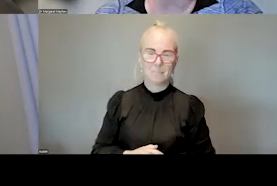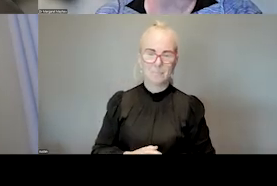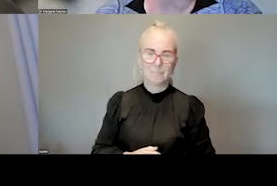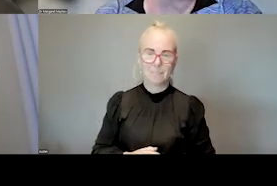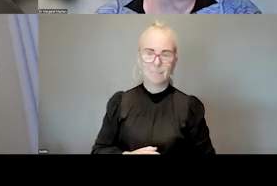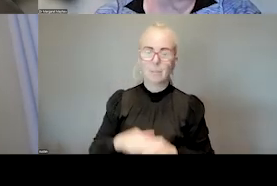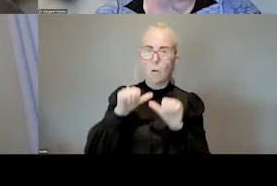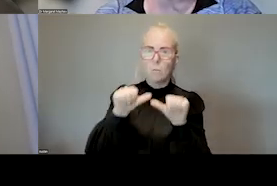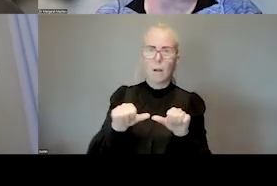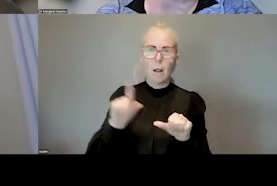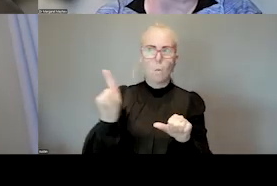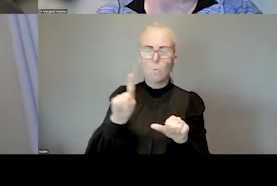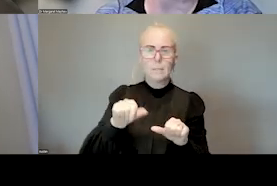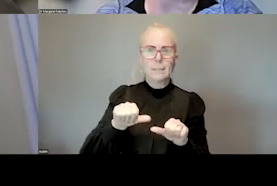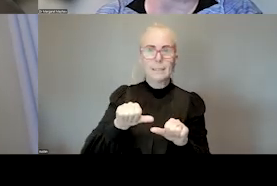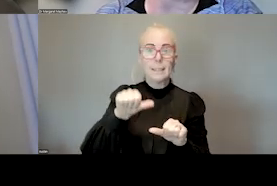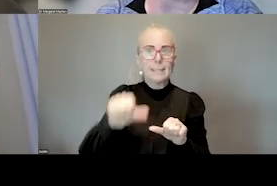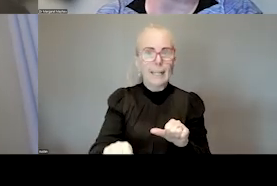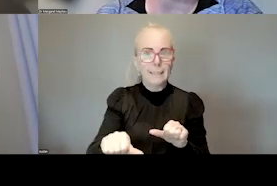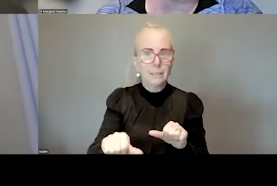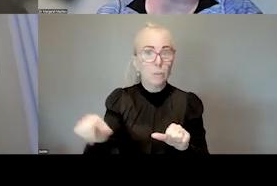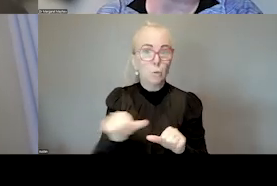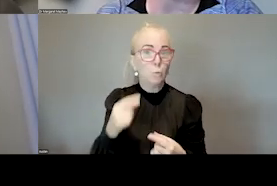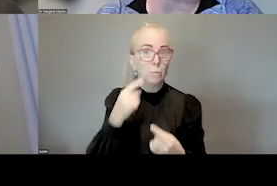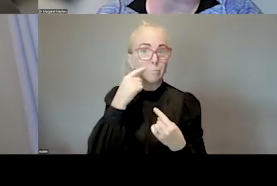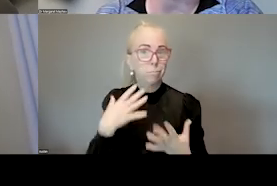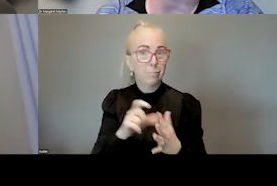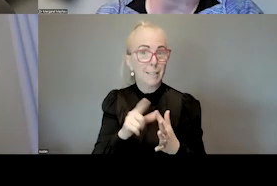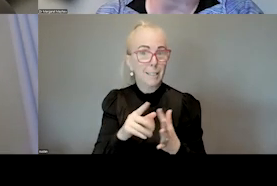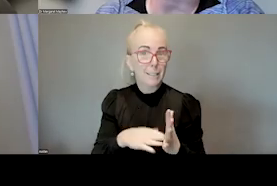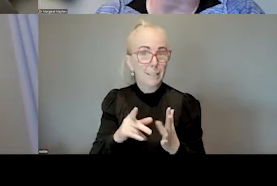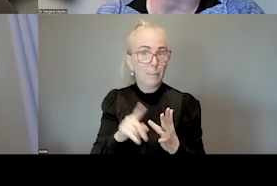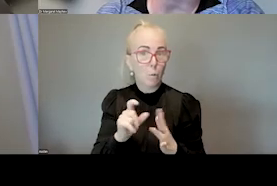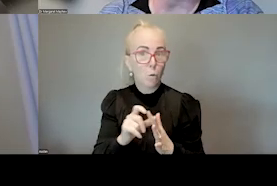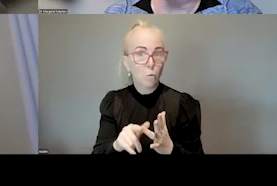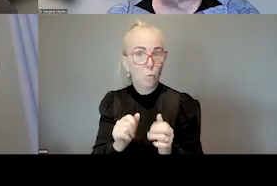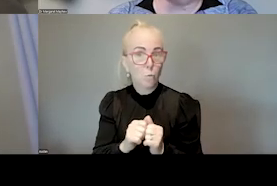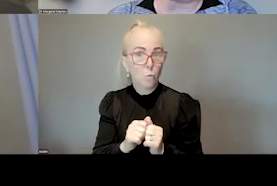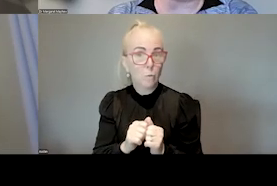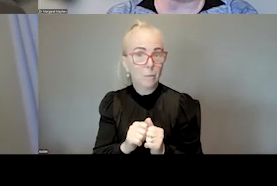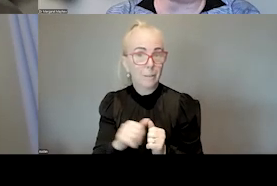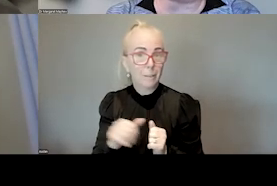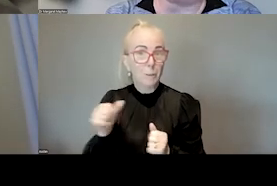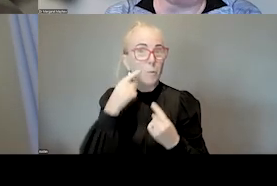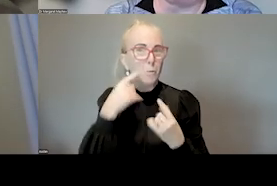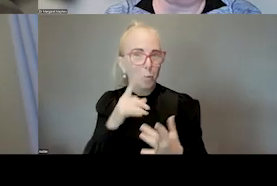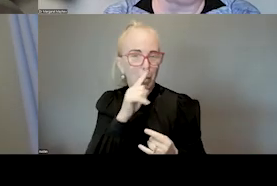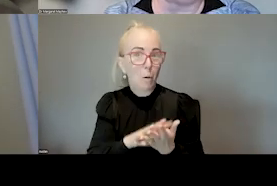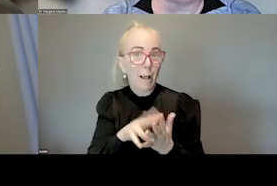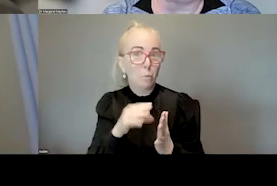we ready for the next step, the demo? What do you think? Or have I we think we covered should take a everything? look at the yeah. application form. Yeah. I think Yes, let's yeah, do let's it. do that.